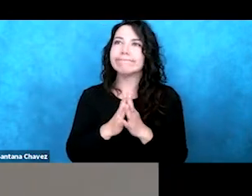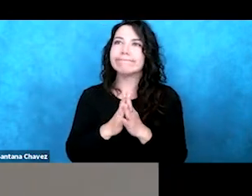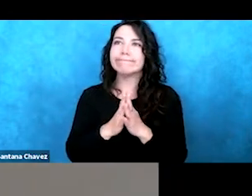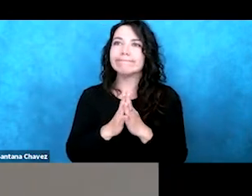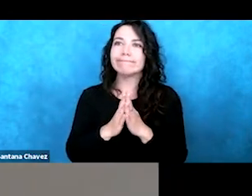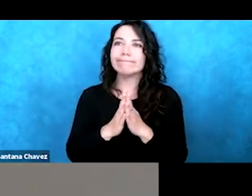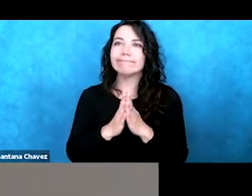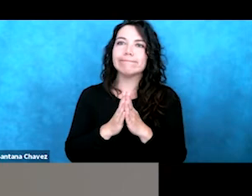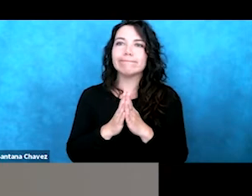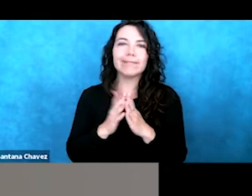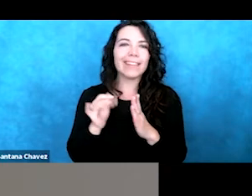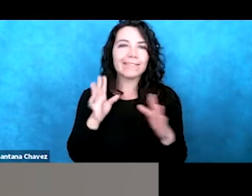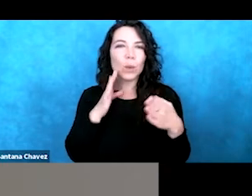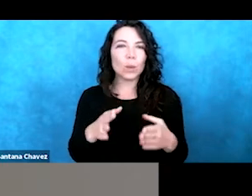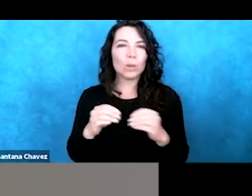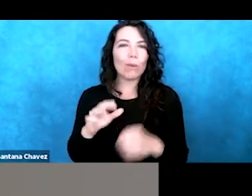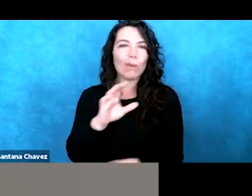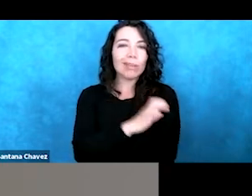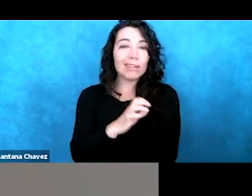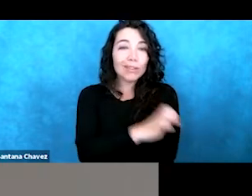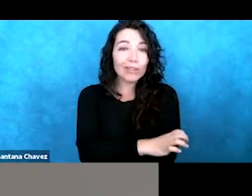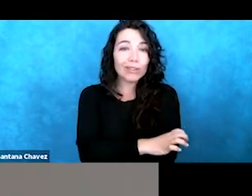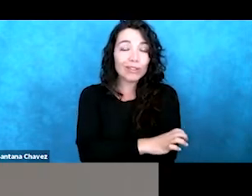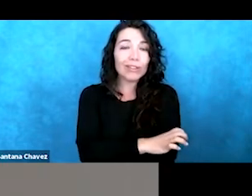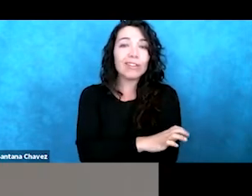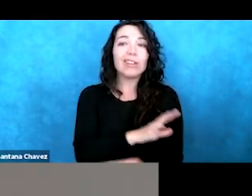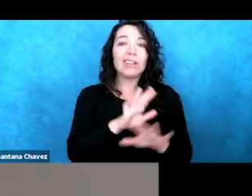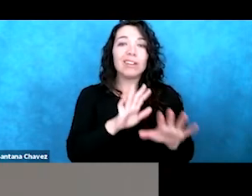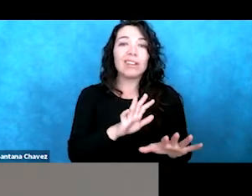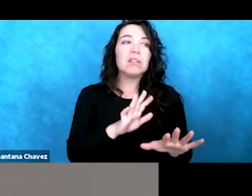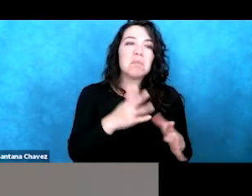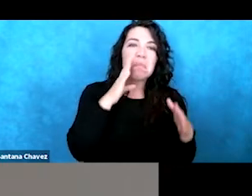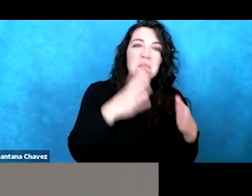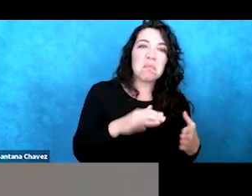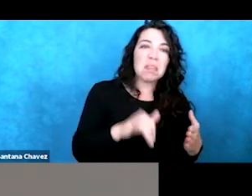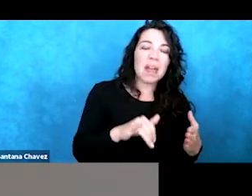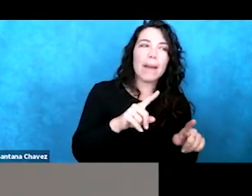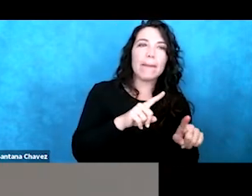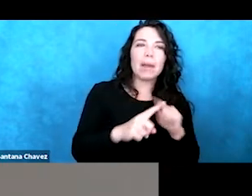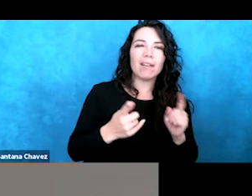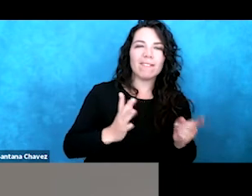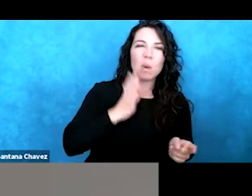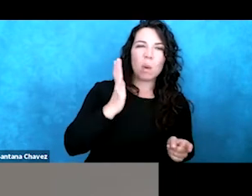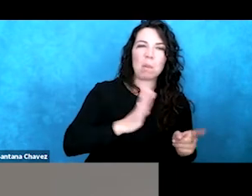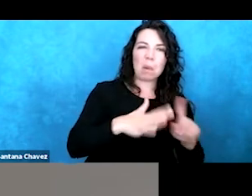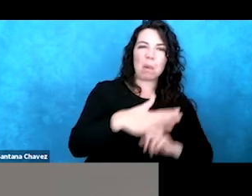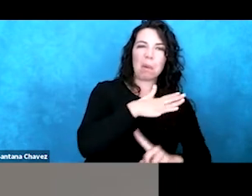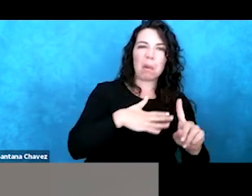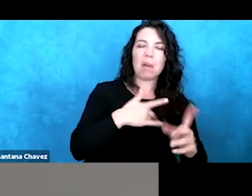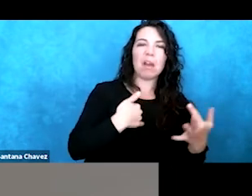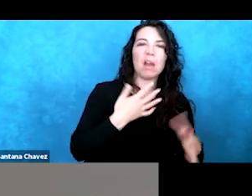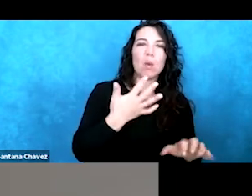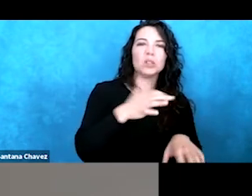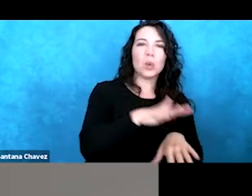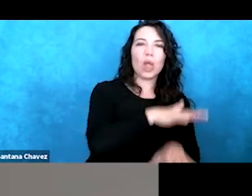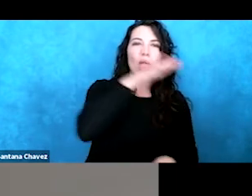slightly more clinical intervention and take it out of a formal setting and putting it more into an informal setting, like on the beach. And adding, and I see there's